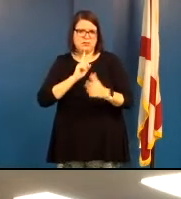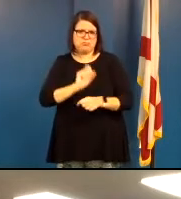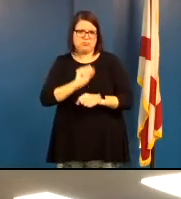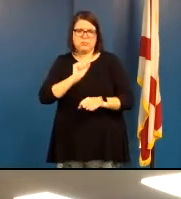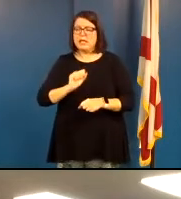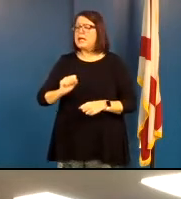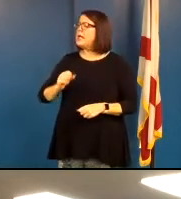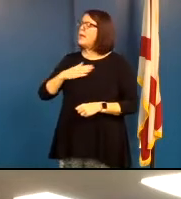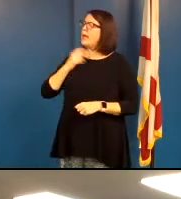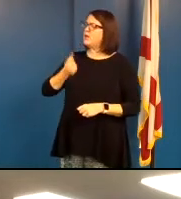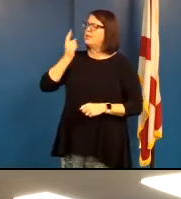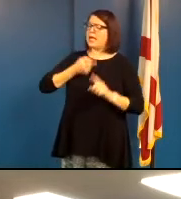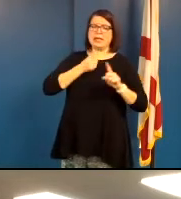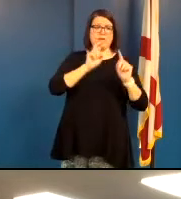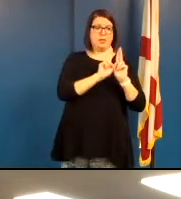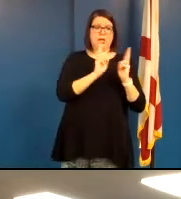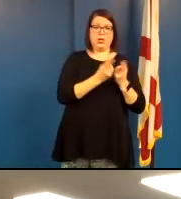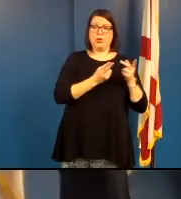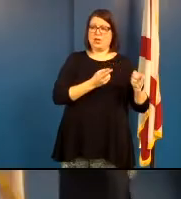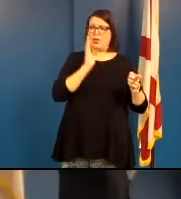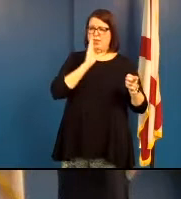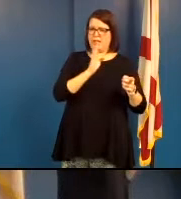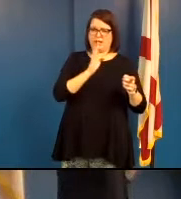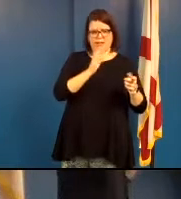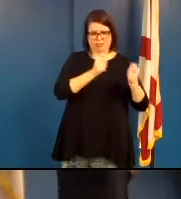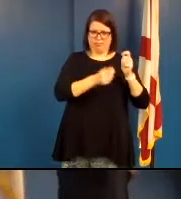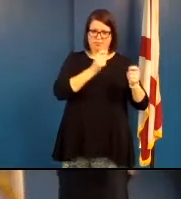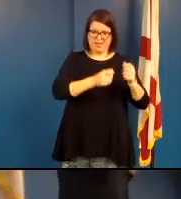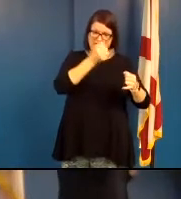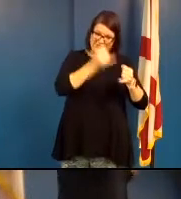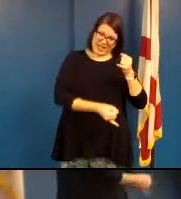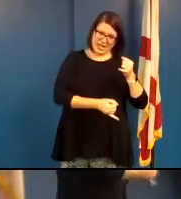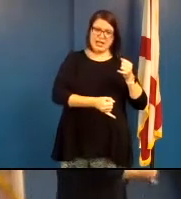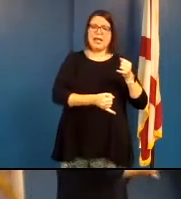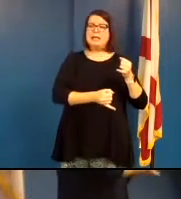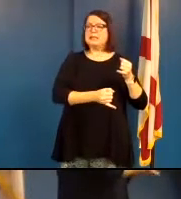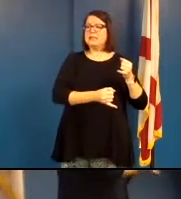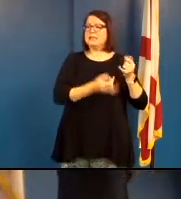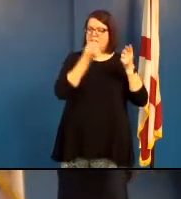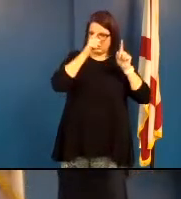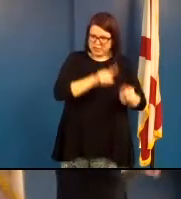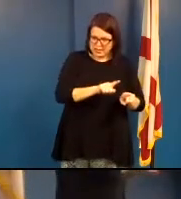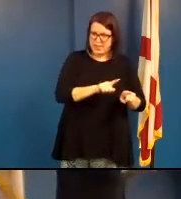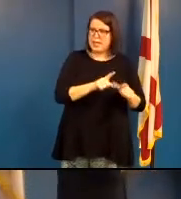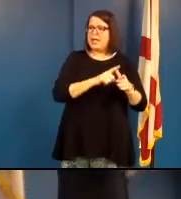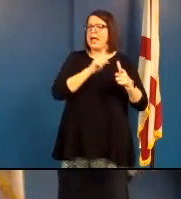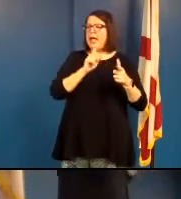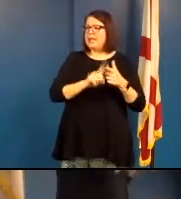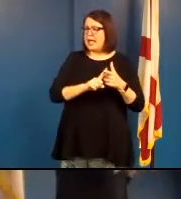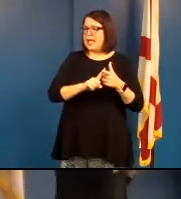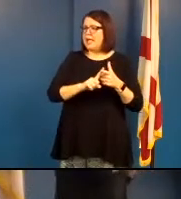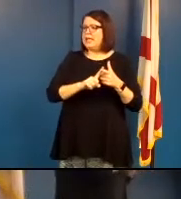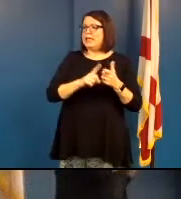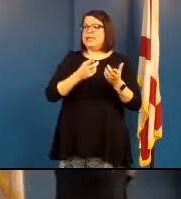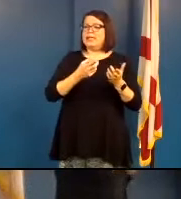a finalized version, that it will take them 3 to 4 weeks to ratify. They have to be the contract itself needs to